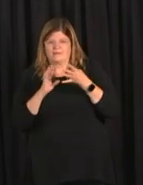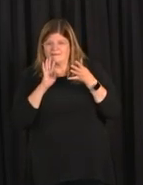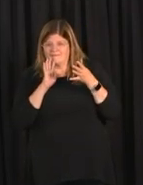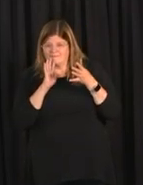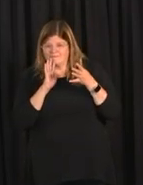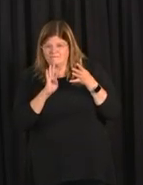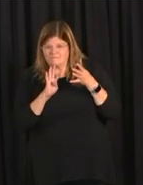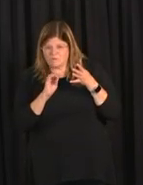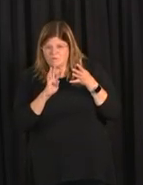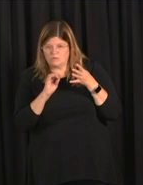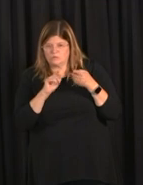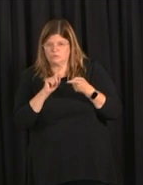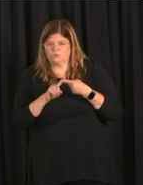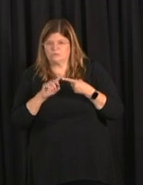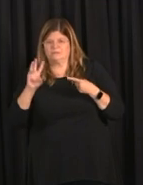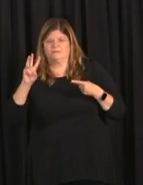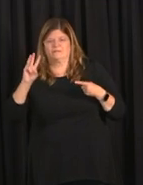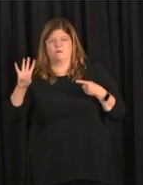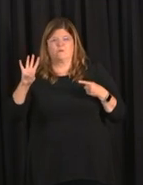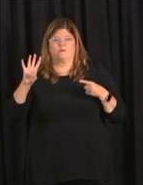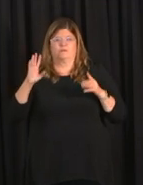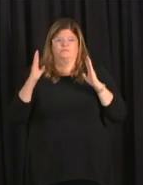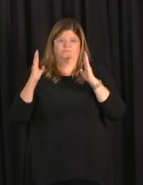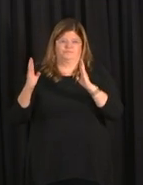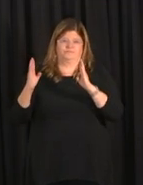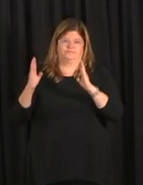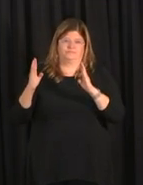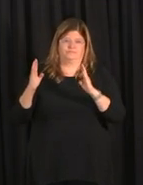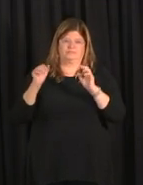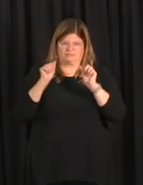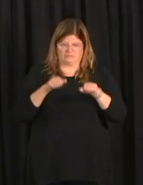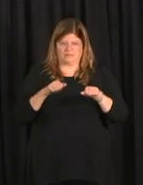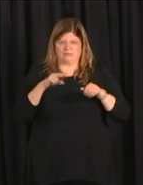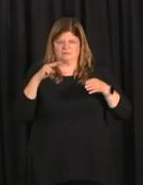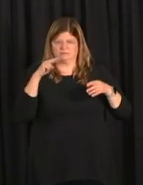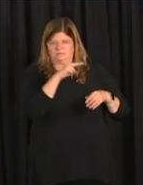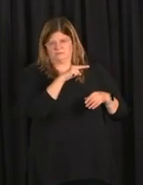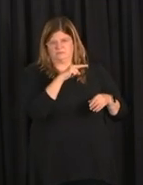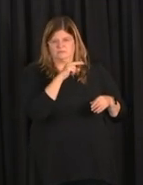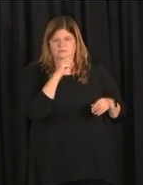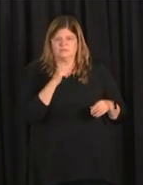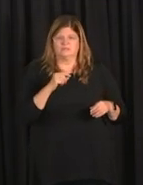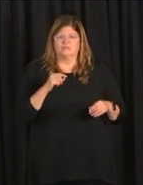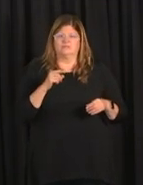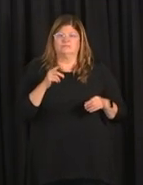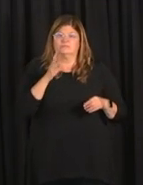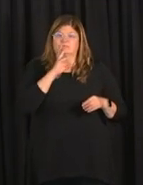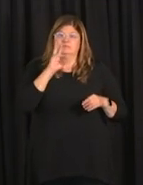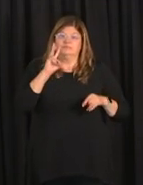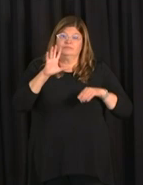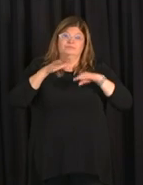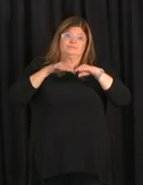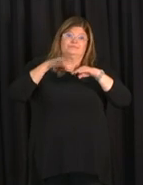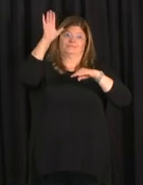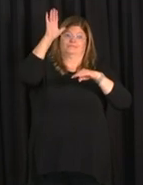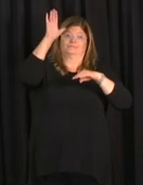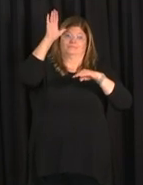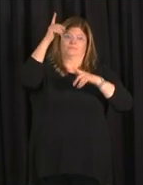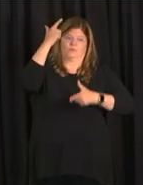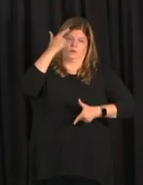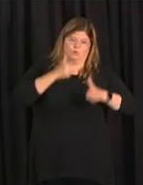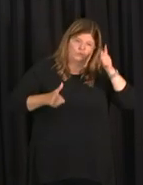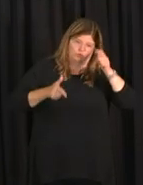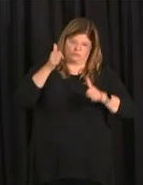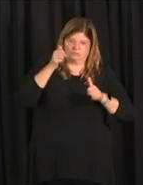64, age 40 to 64. And you can see that those 65 and older actually are the